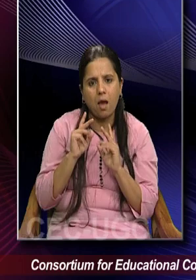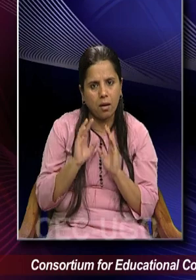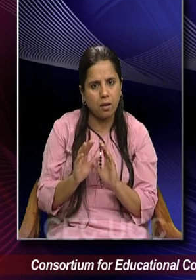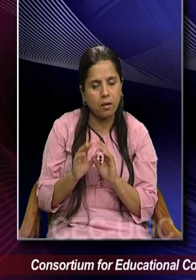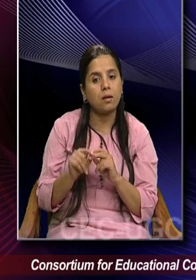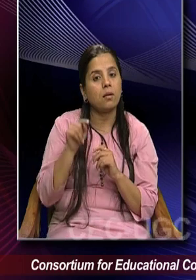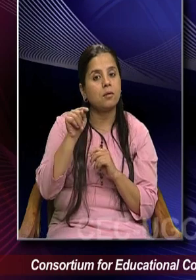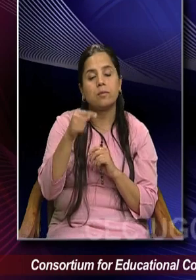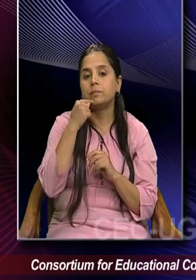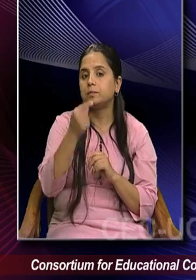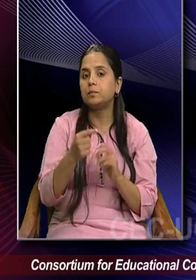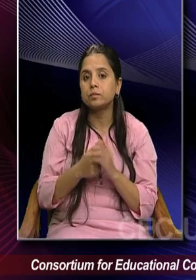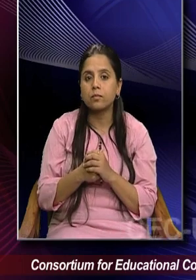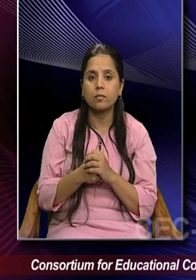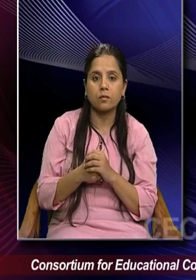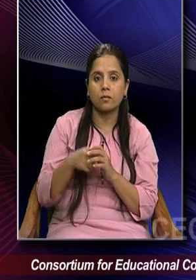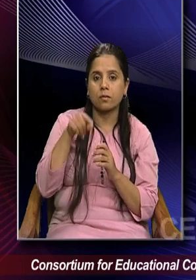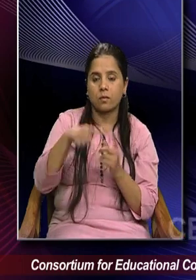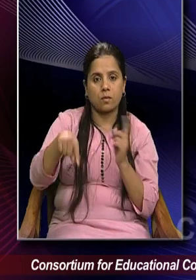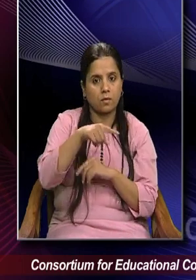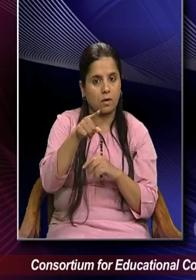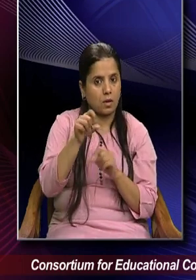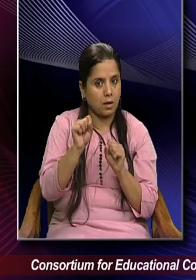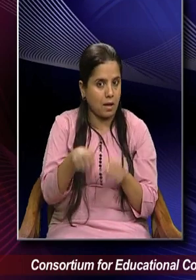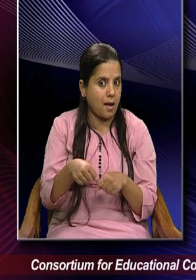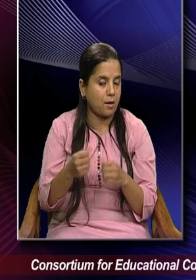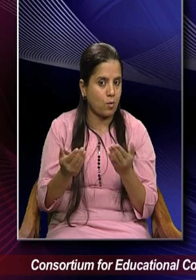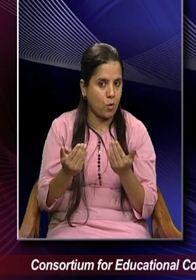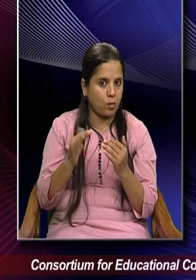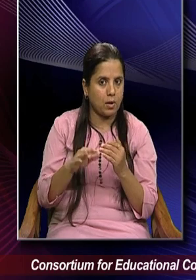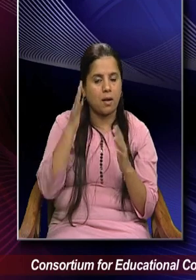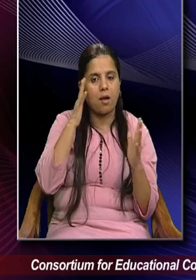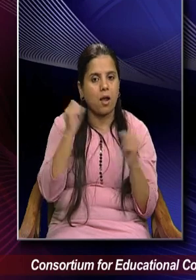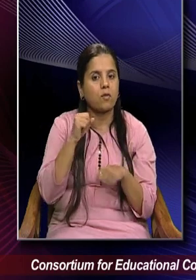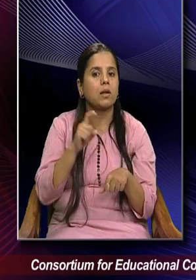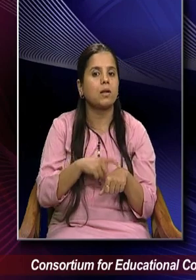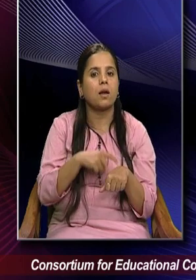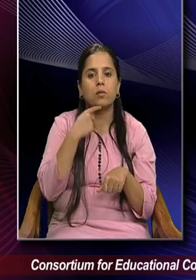So, at suitable, convenient time,